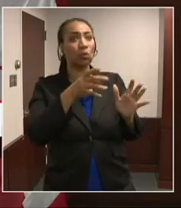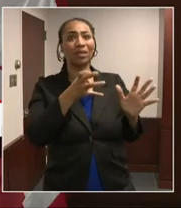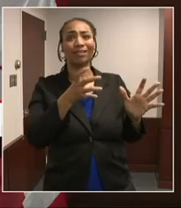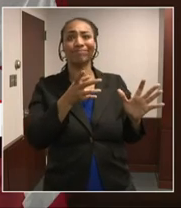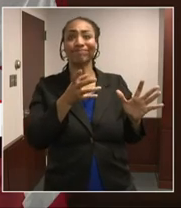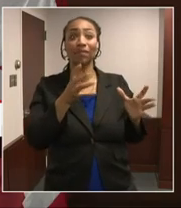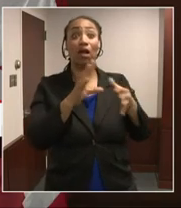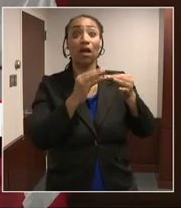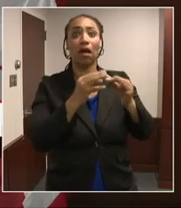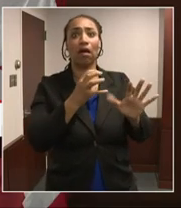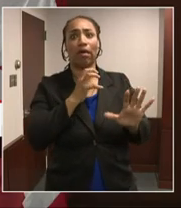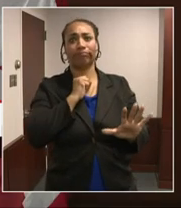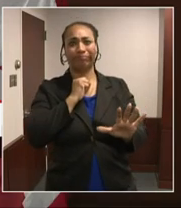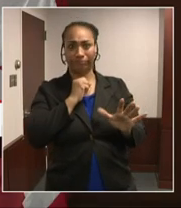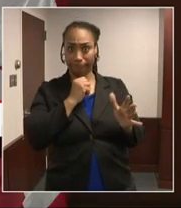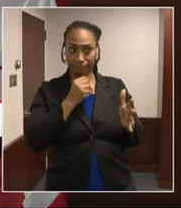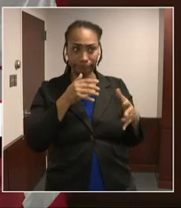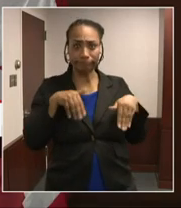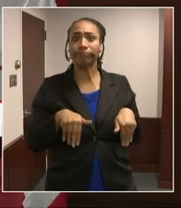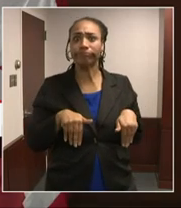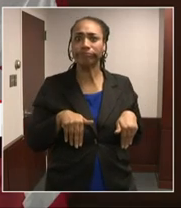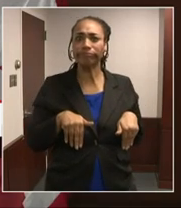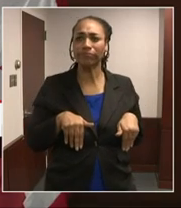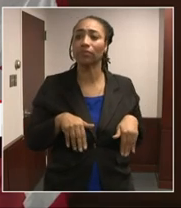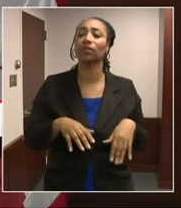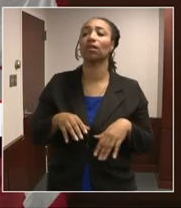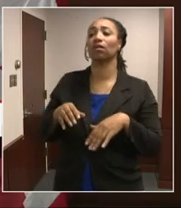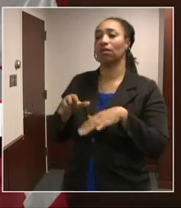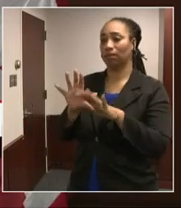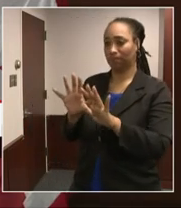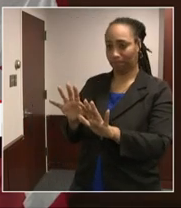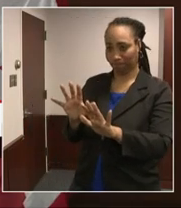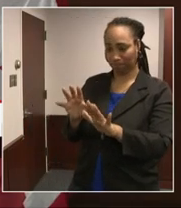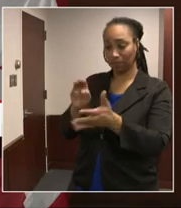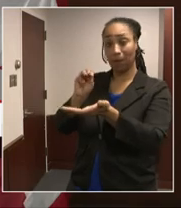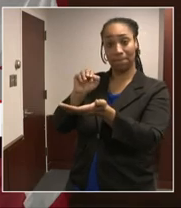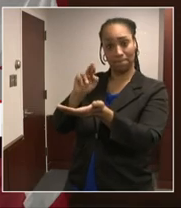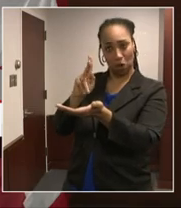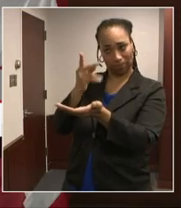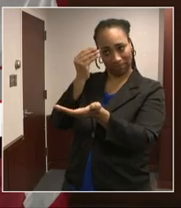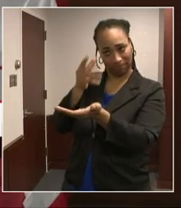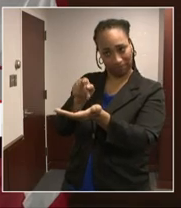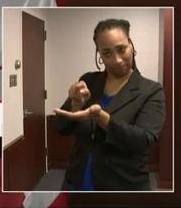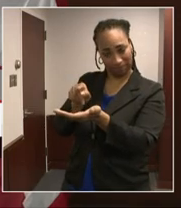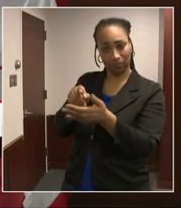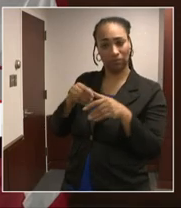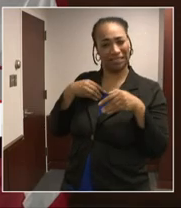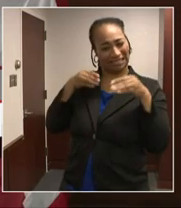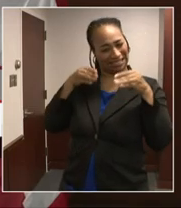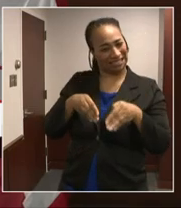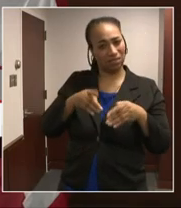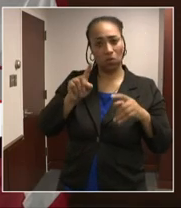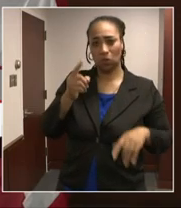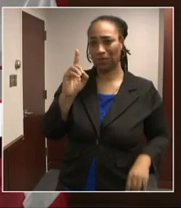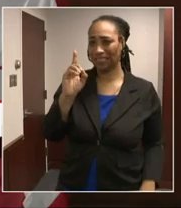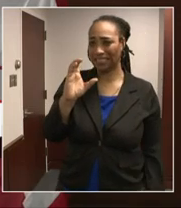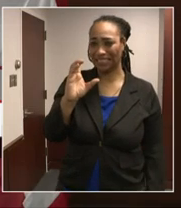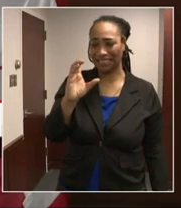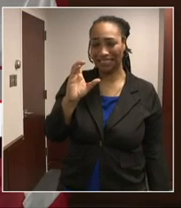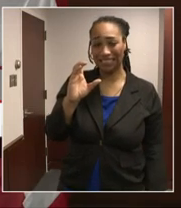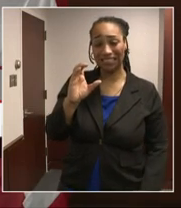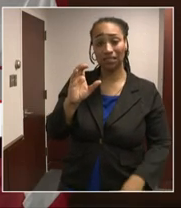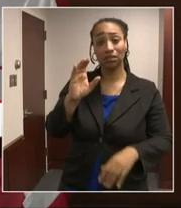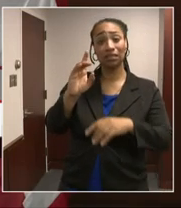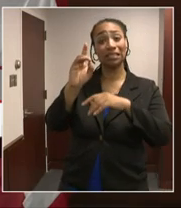Mark, my focus is on the district and making sure that the district determines its